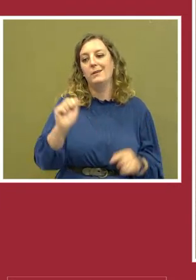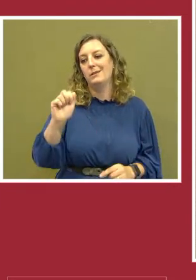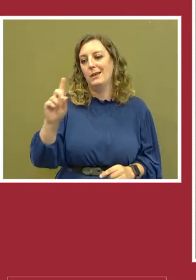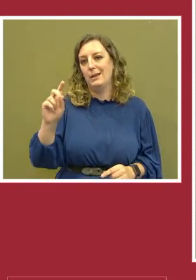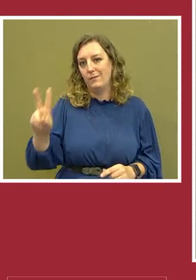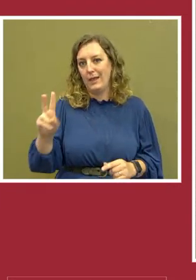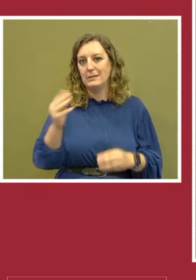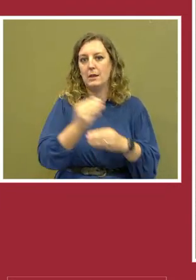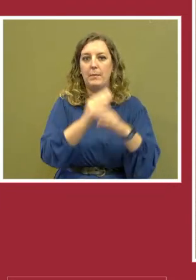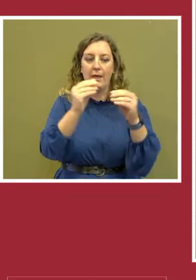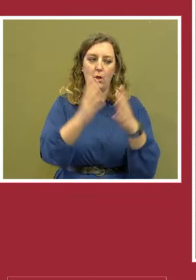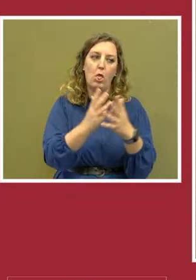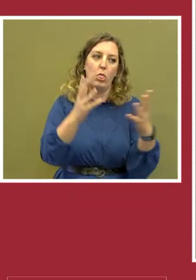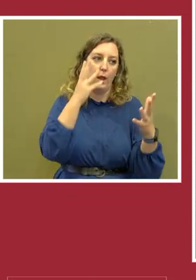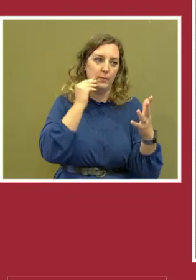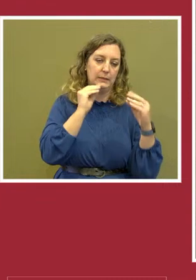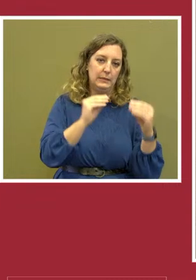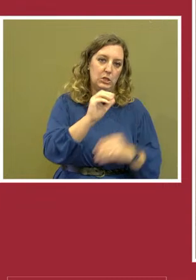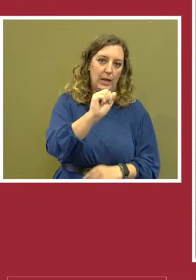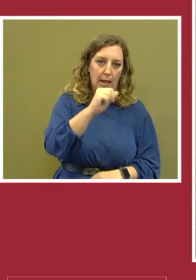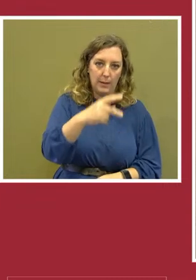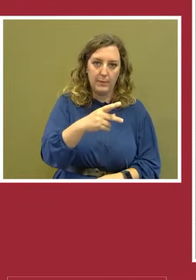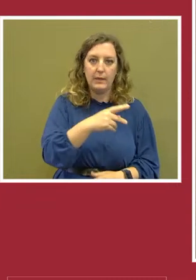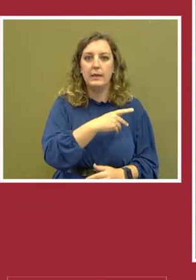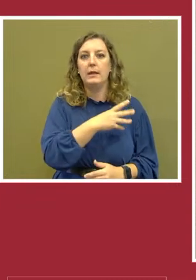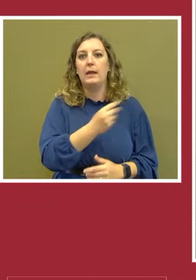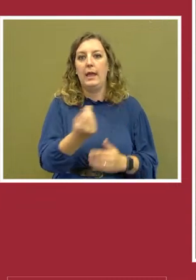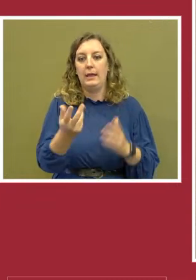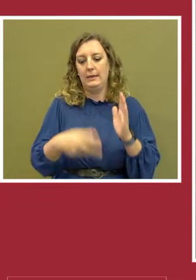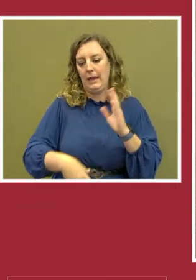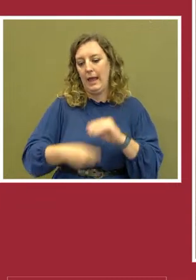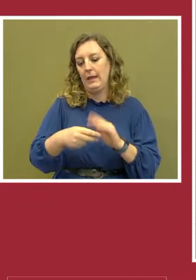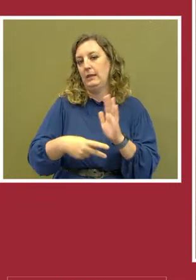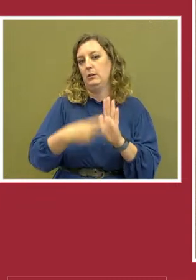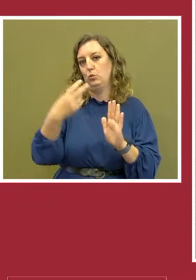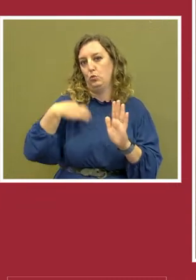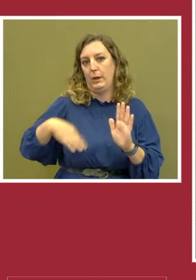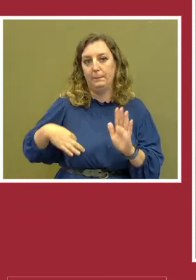Mountain View, same thing, a lot of experience teaching AP and then embedding the college dual credit.